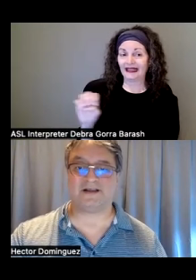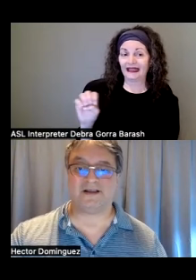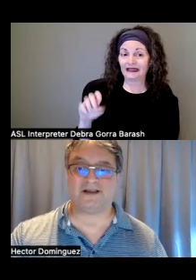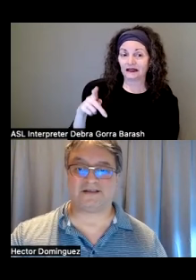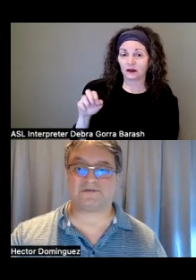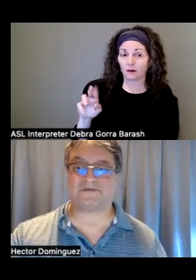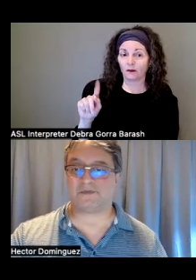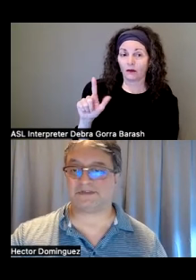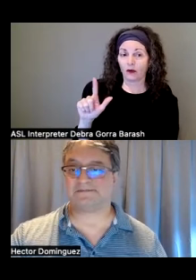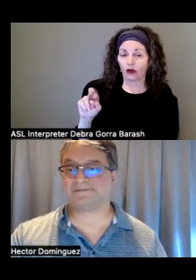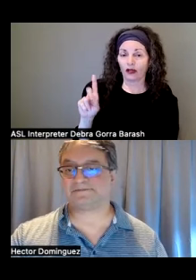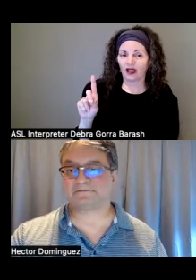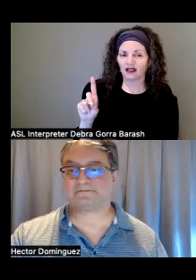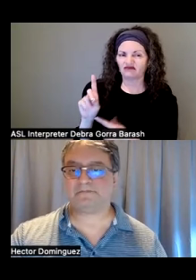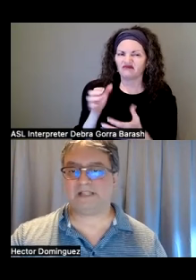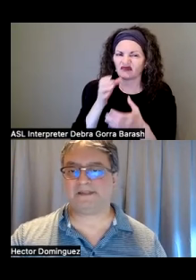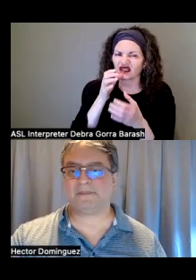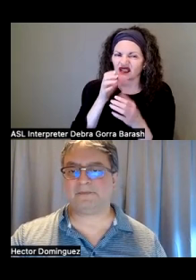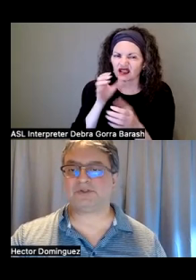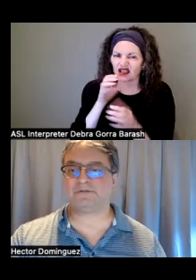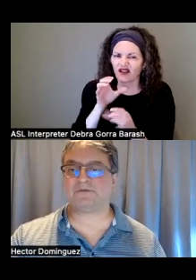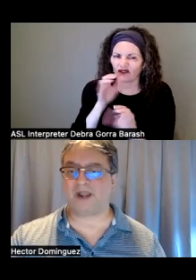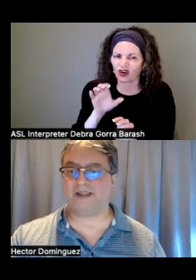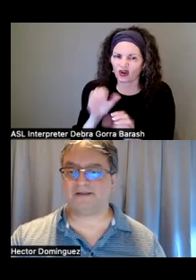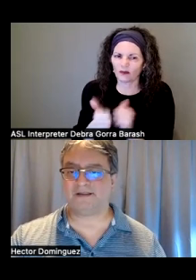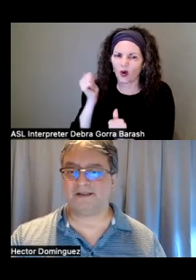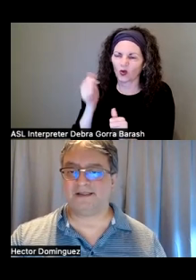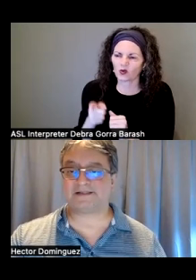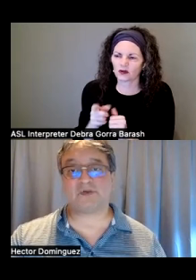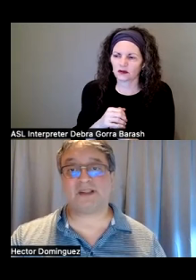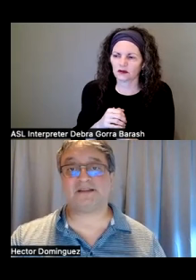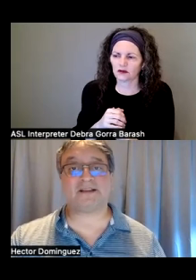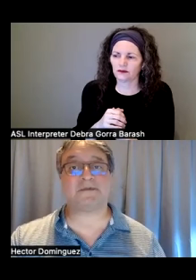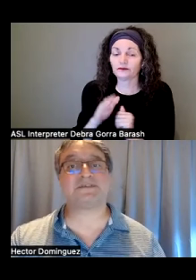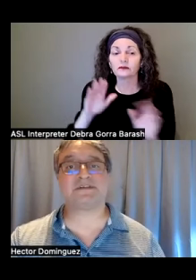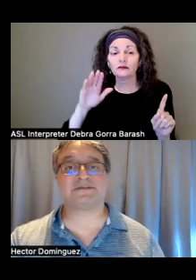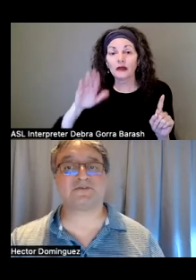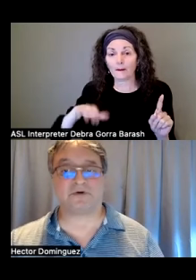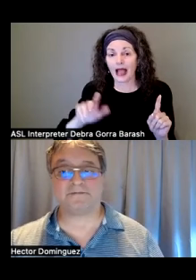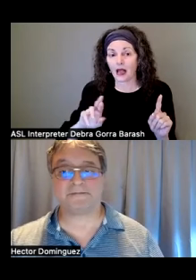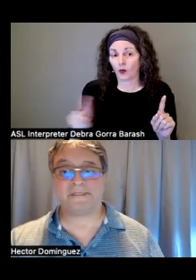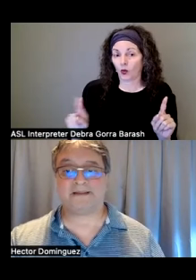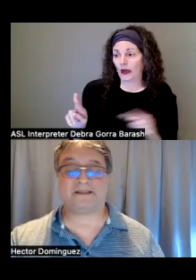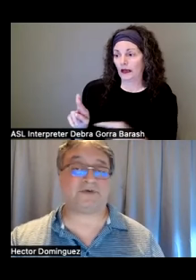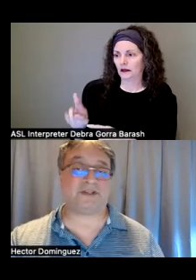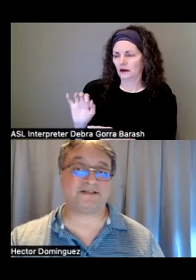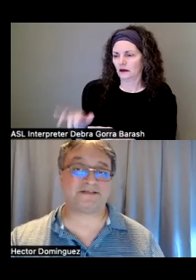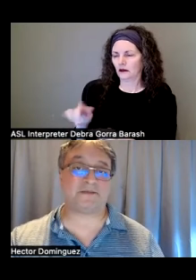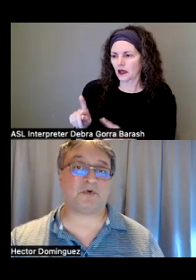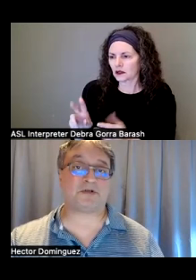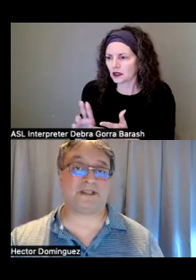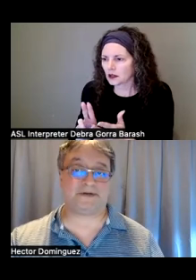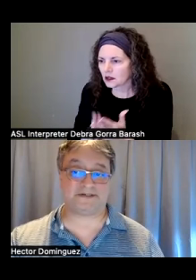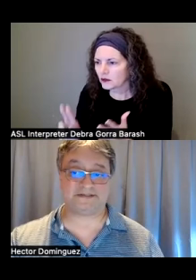is suffering the most. The bottom right is actually a diversity score. The greenest,